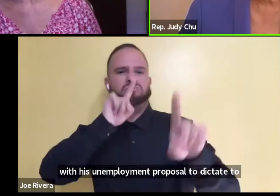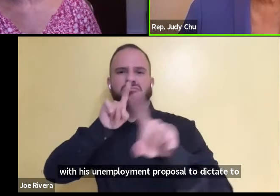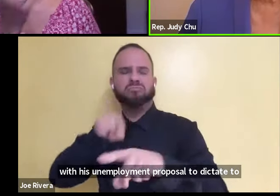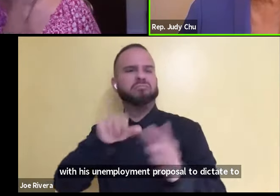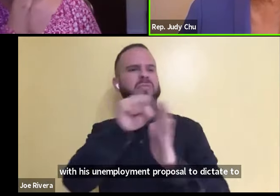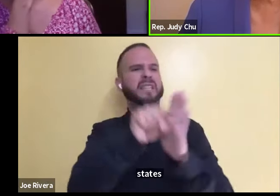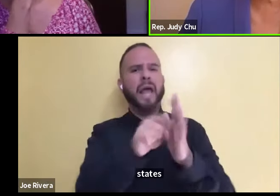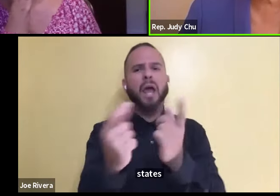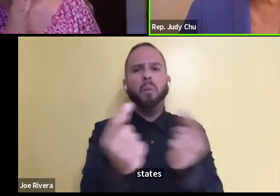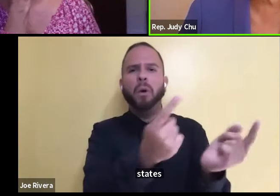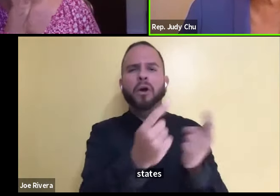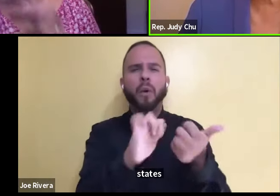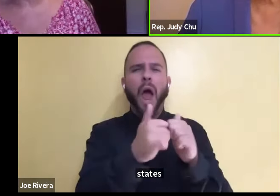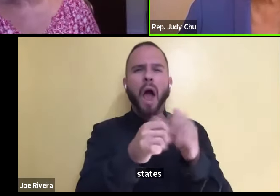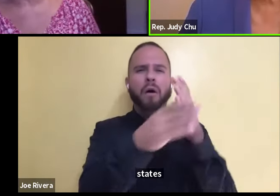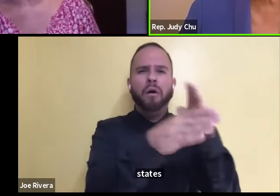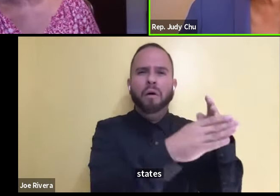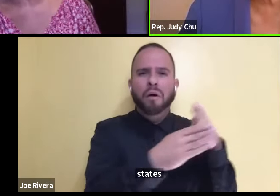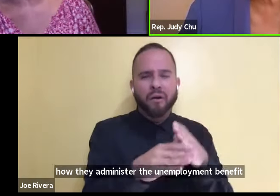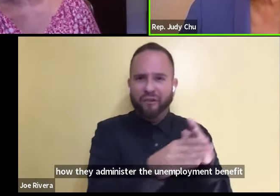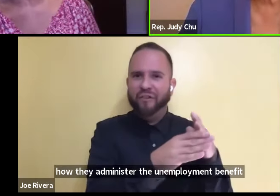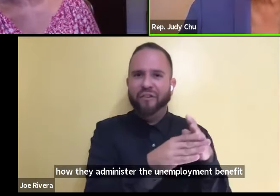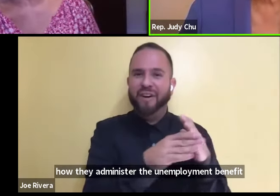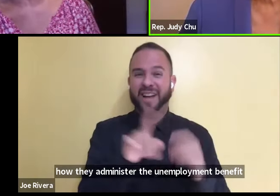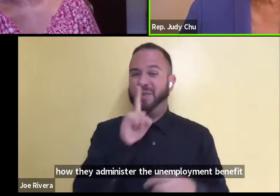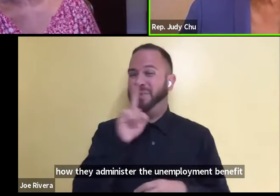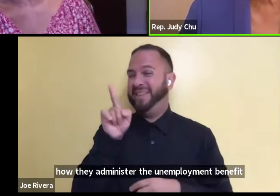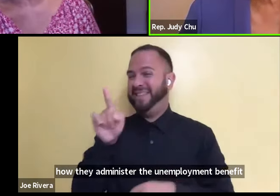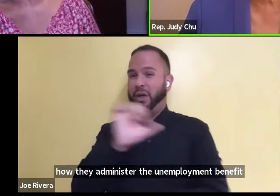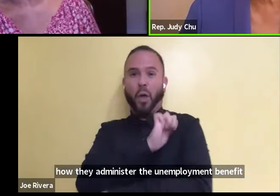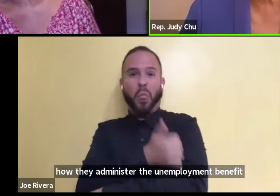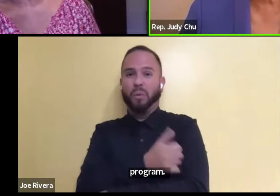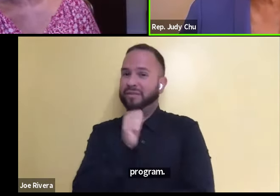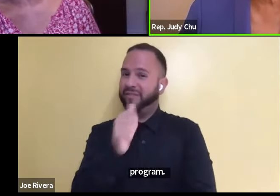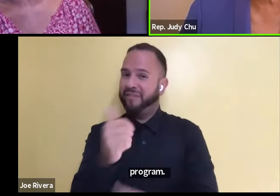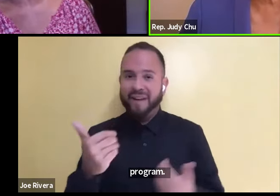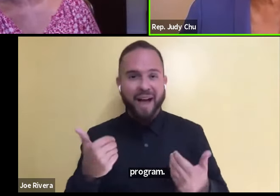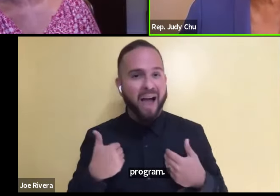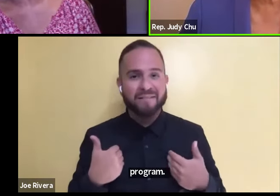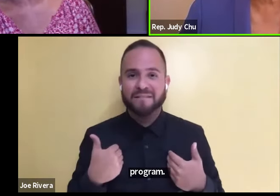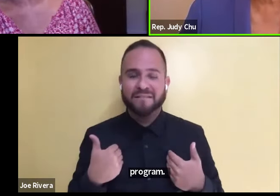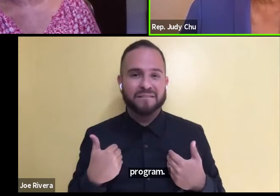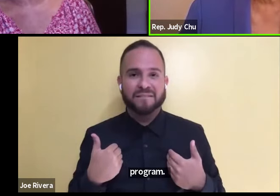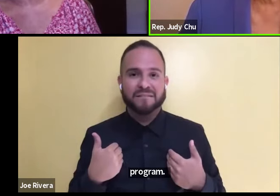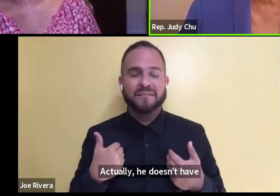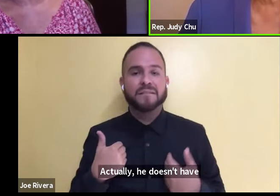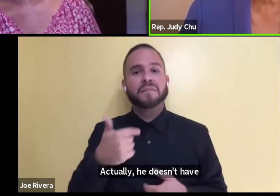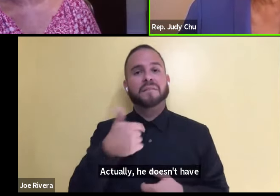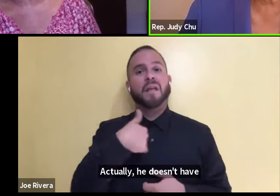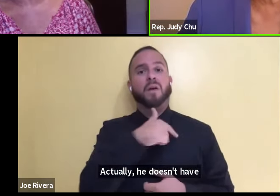program. Actually, he doesn't have this authority. Even we, under the CARES Act,